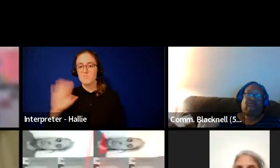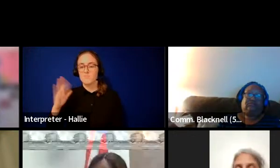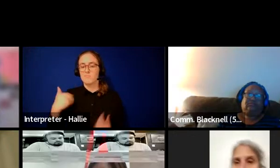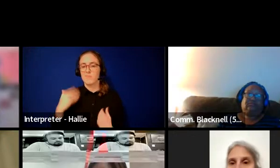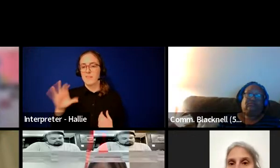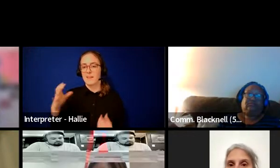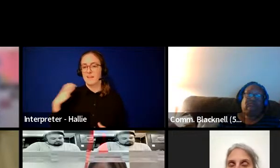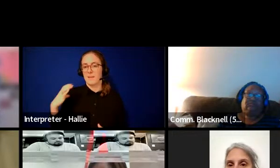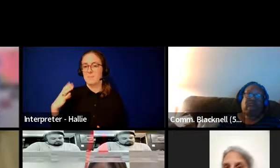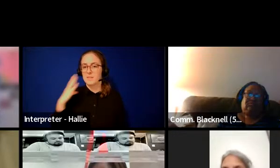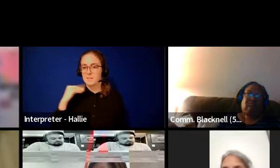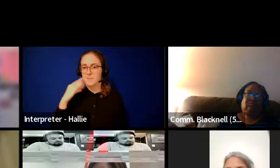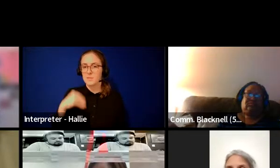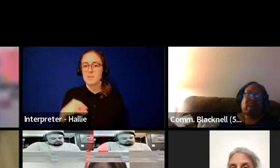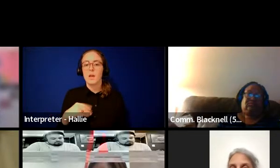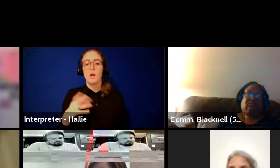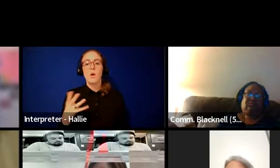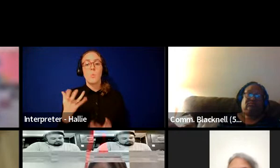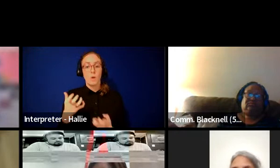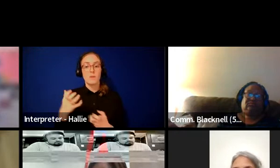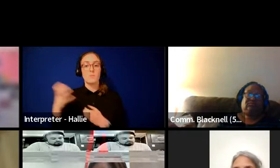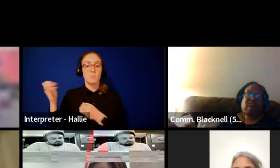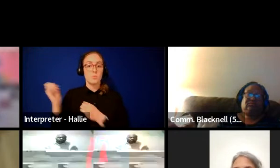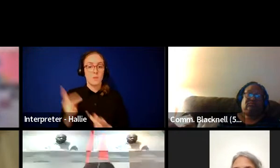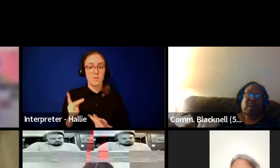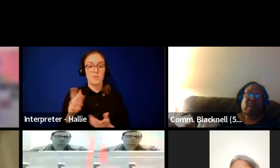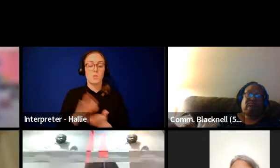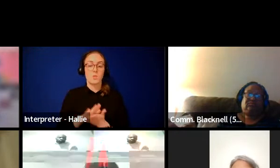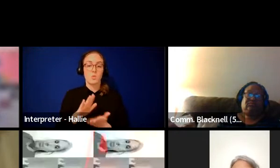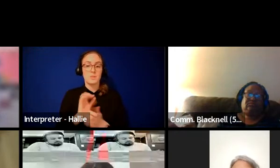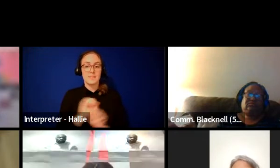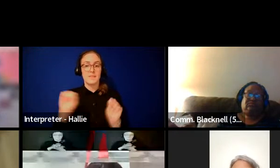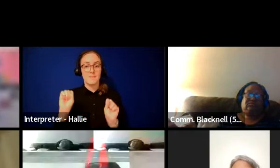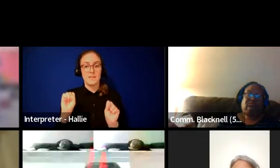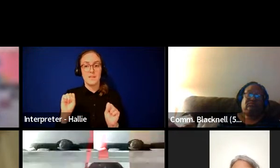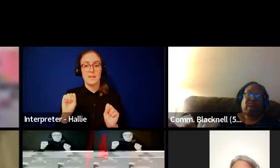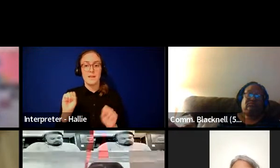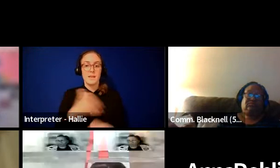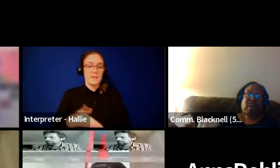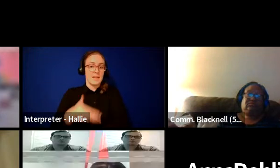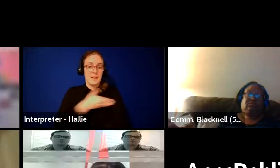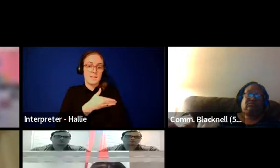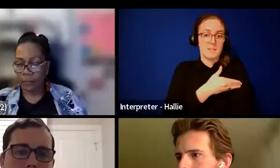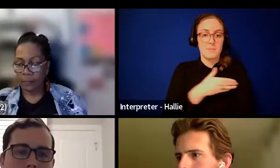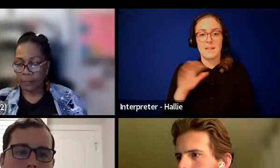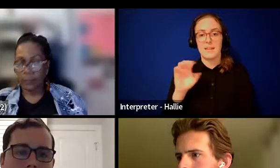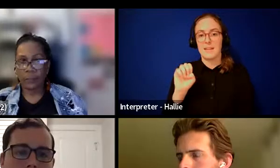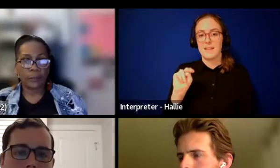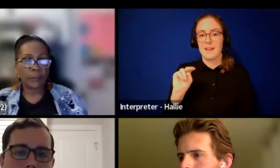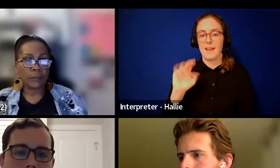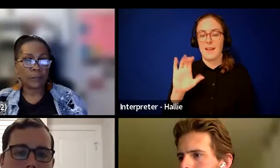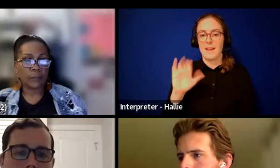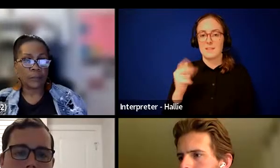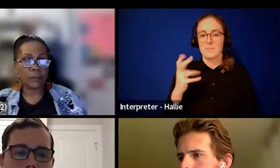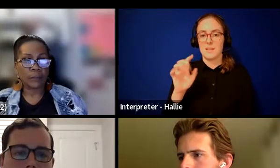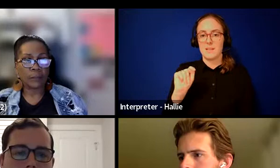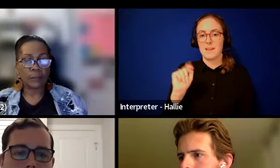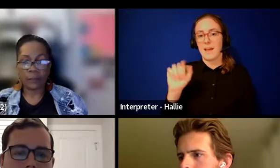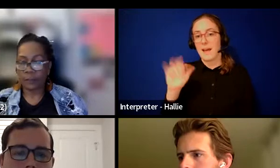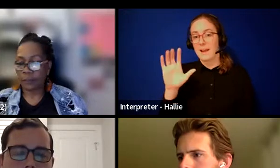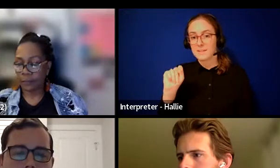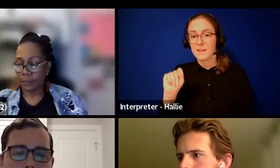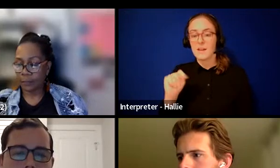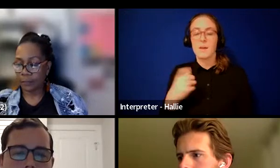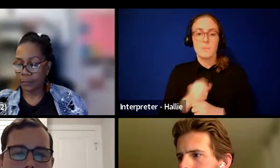Act. Also, we also are improving the district public safety apparatus through policy and